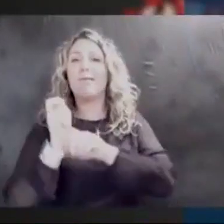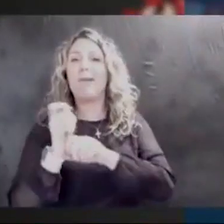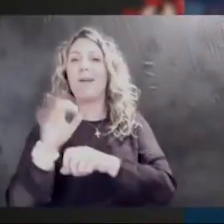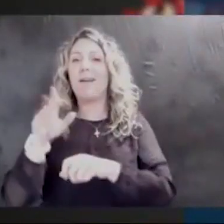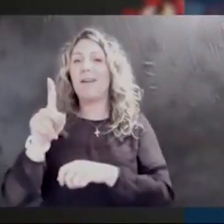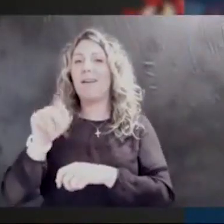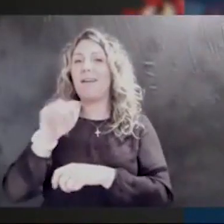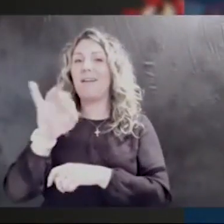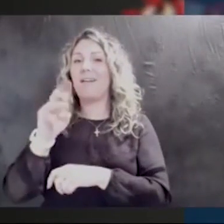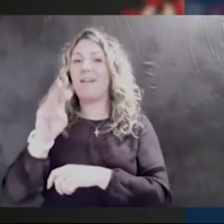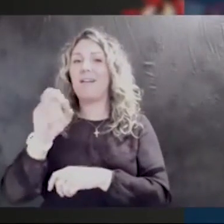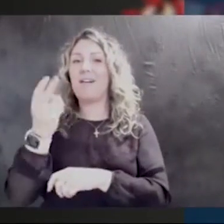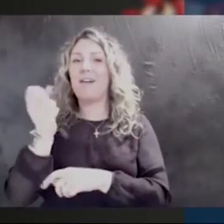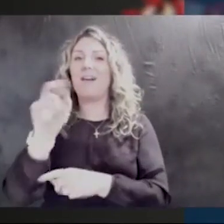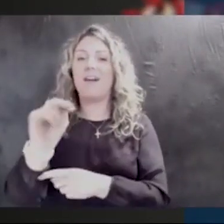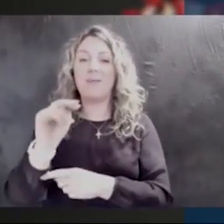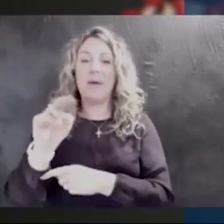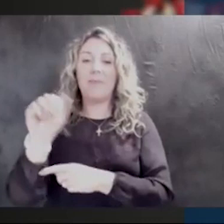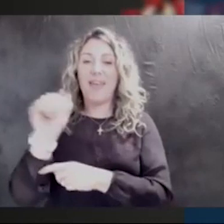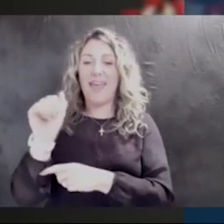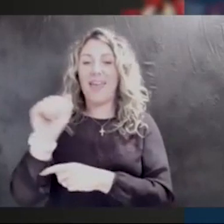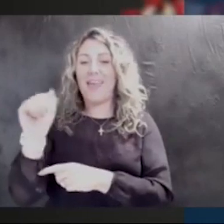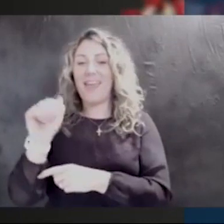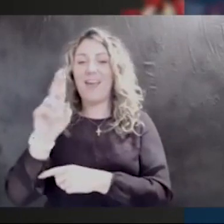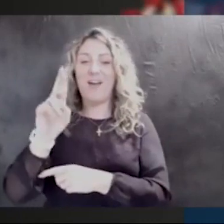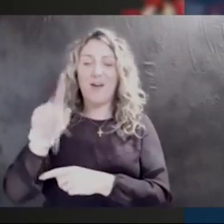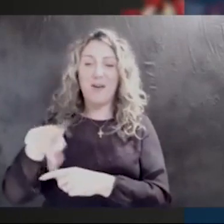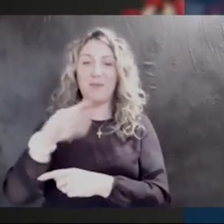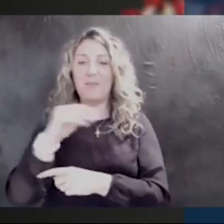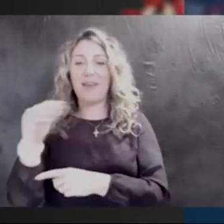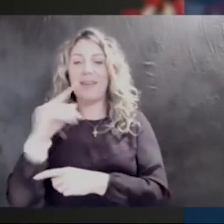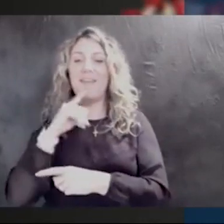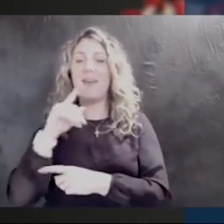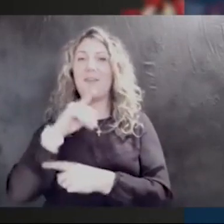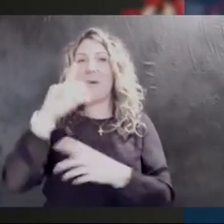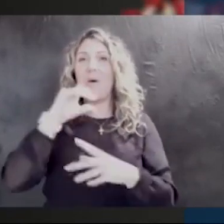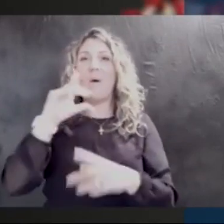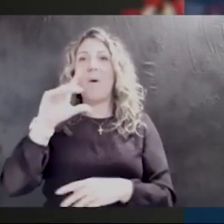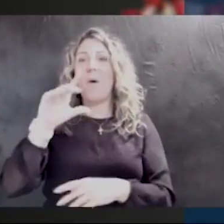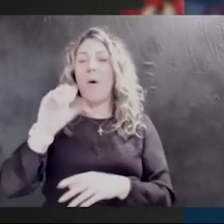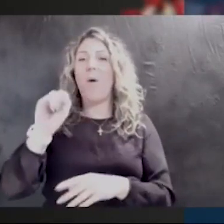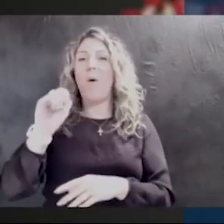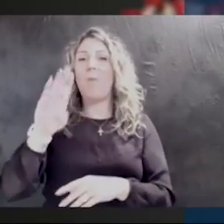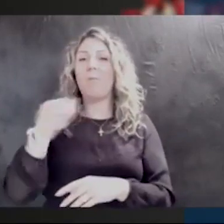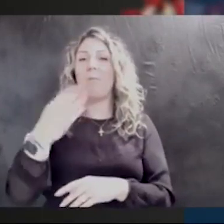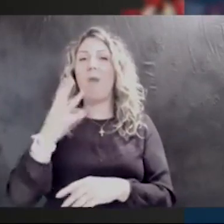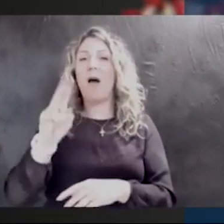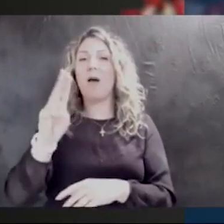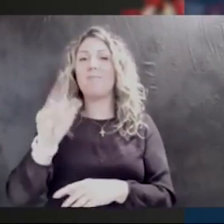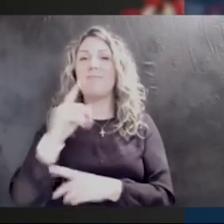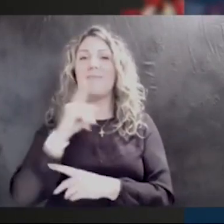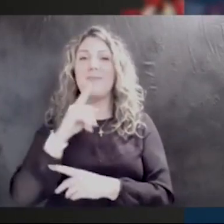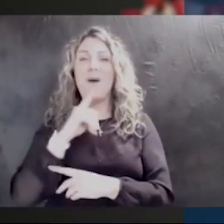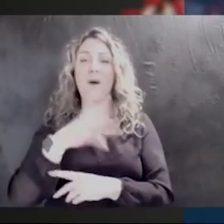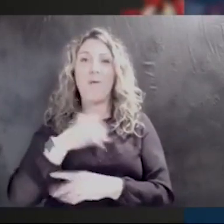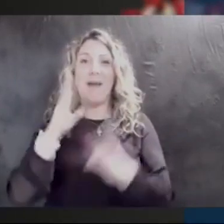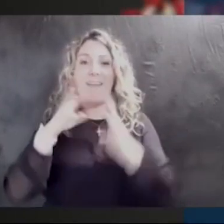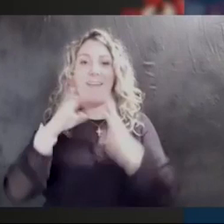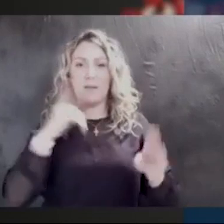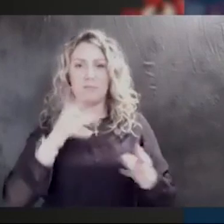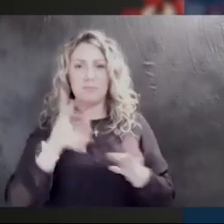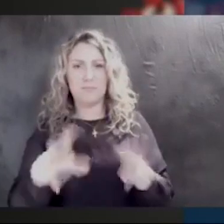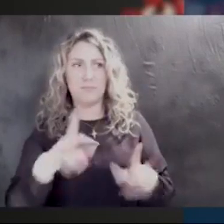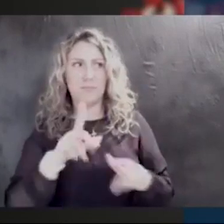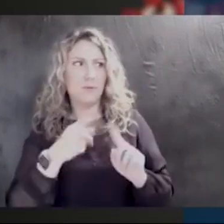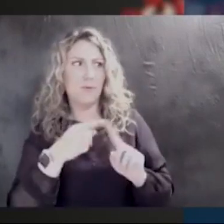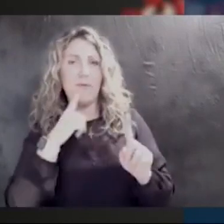the CDC, Mercedes-Benz, and the Obama White House have in common. I tell you, that's a hard question. I was lost when they went